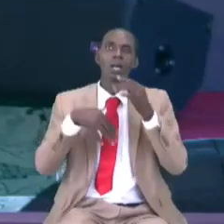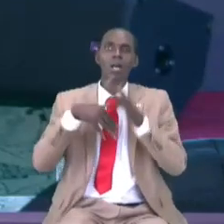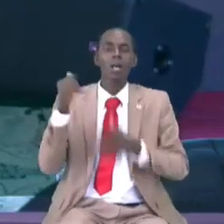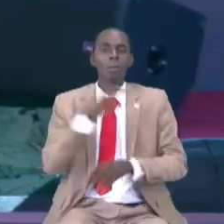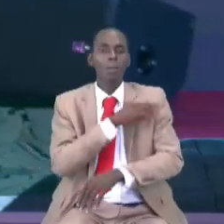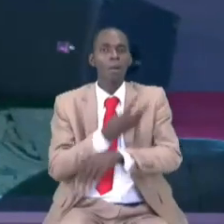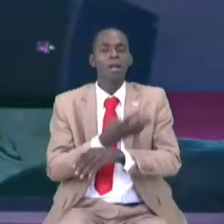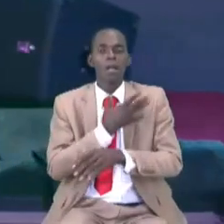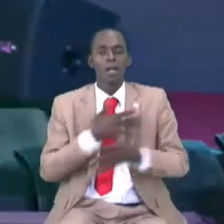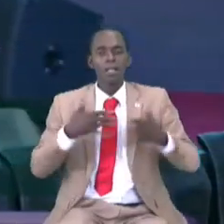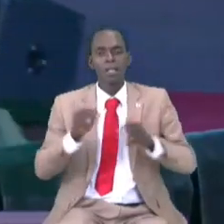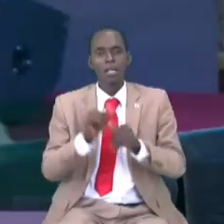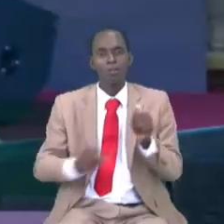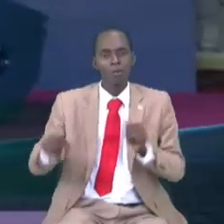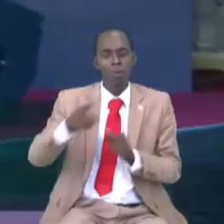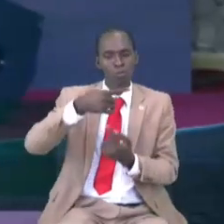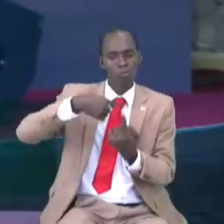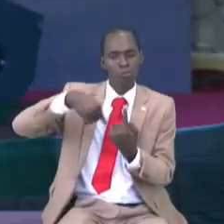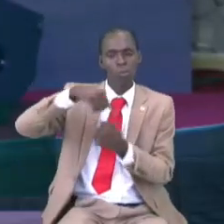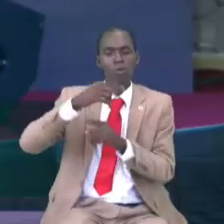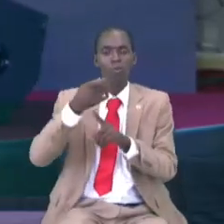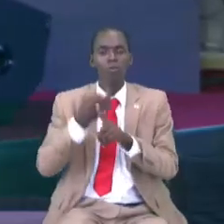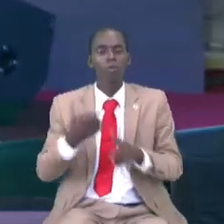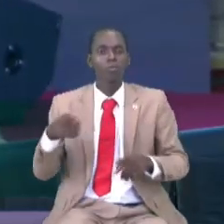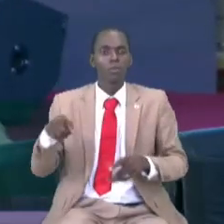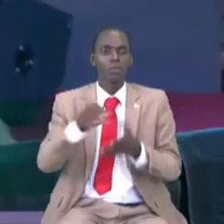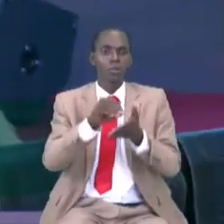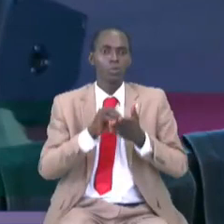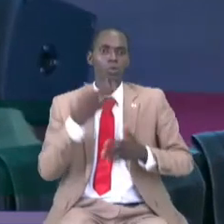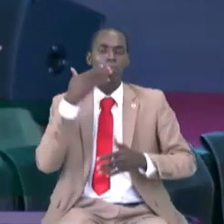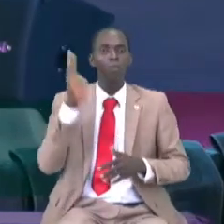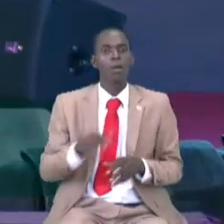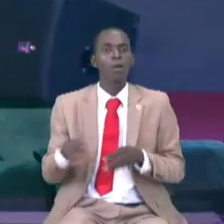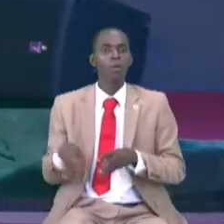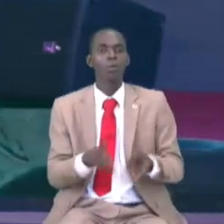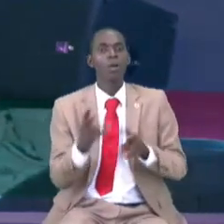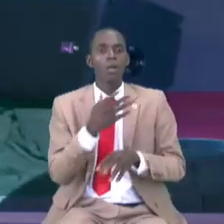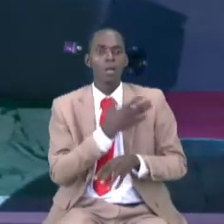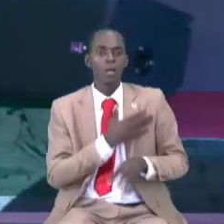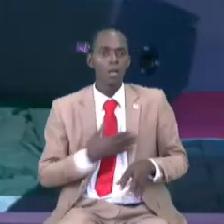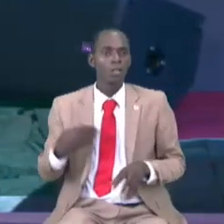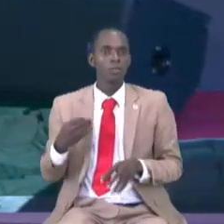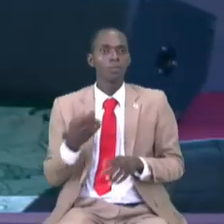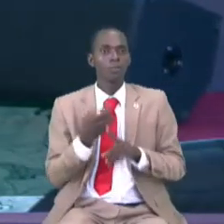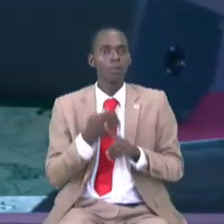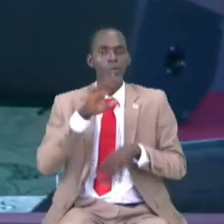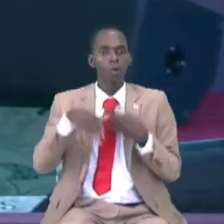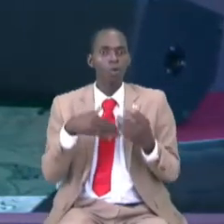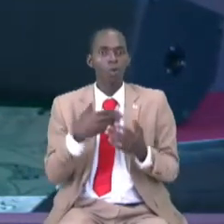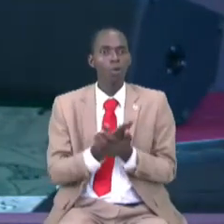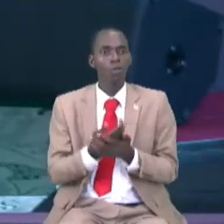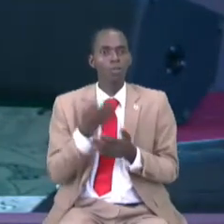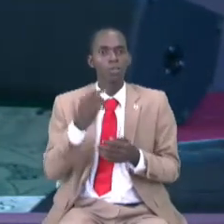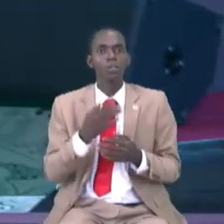evil way and from the violence that is in their hands. Look at verse 9. In verse 9, who can